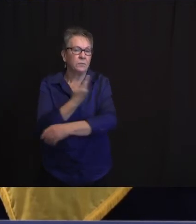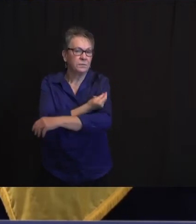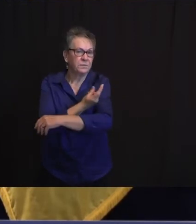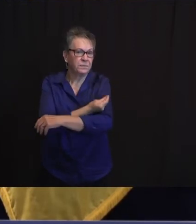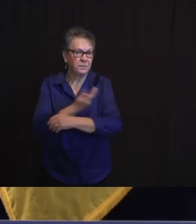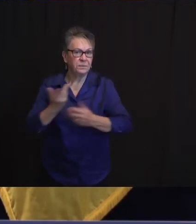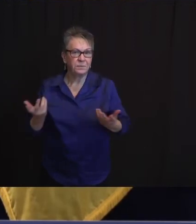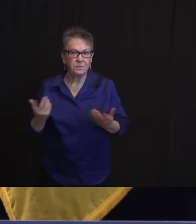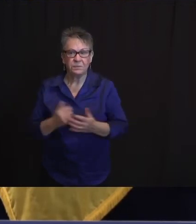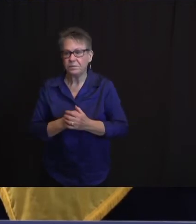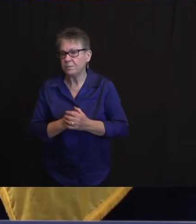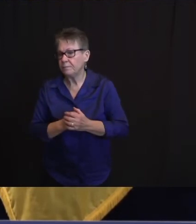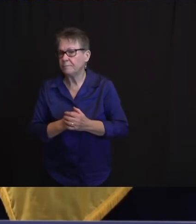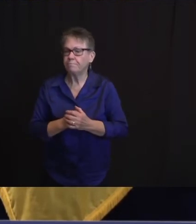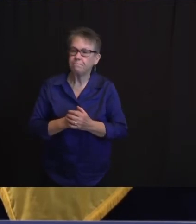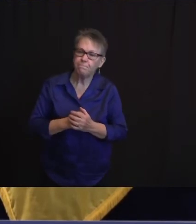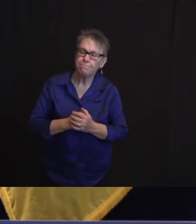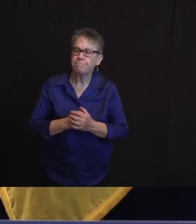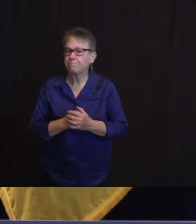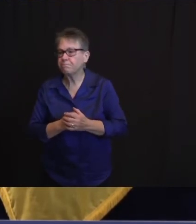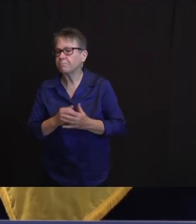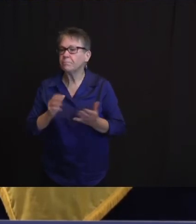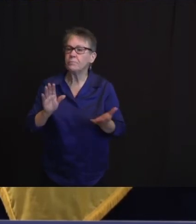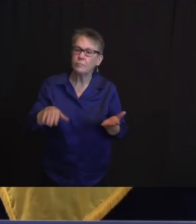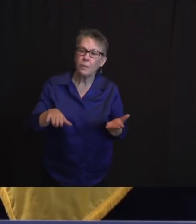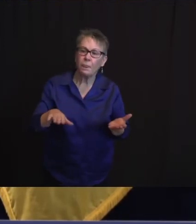So that's that. Listen, the indoor sports,